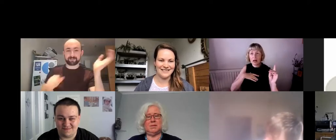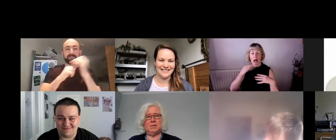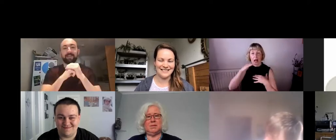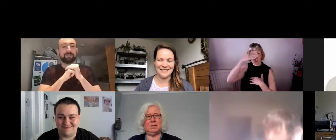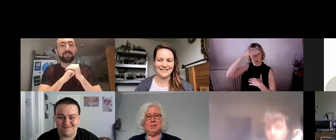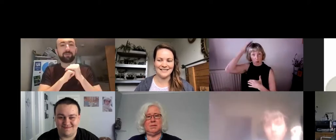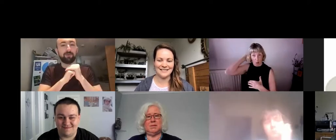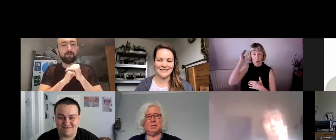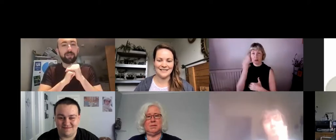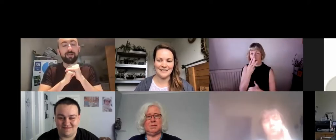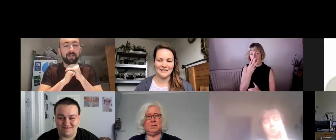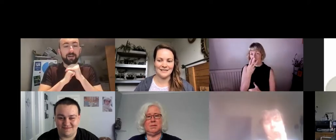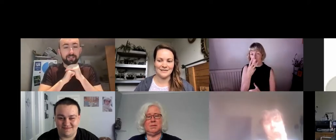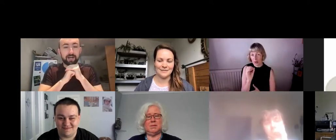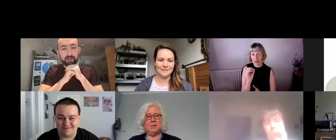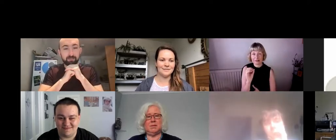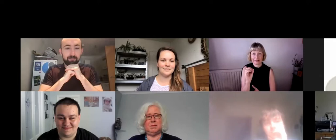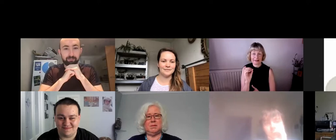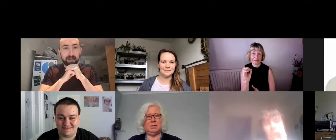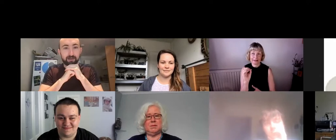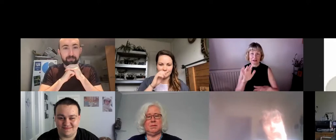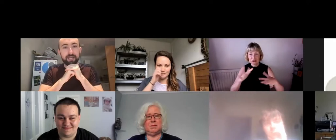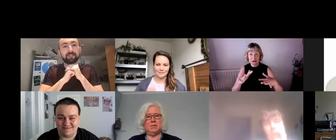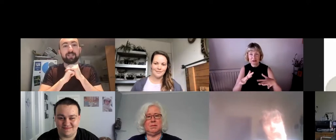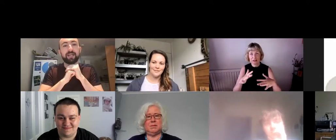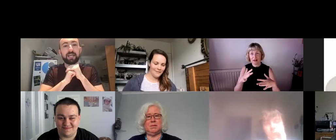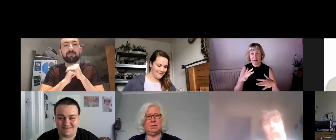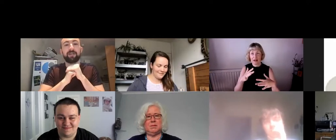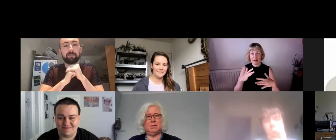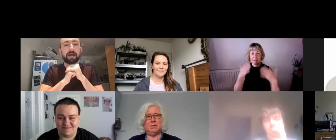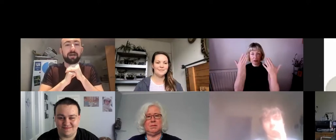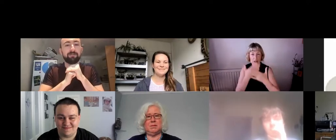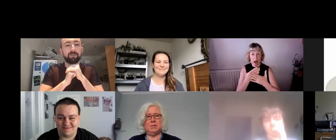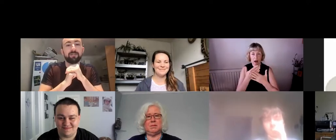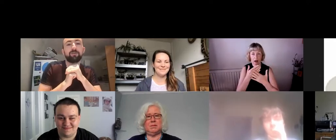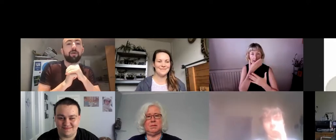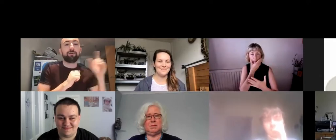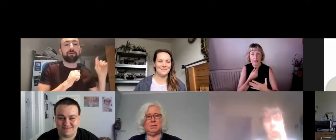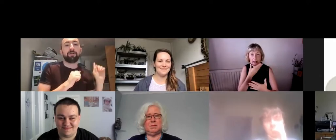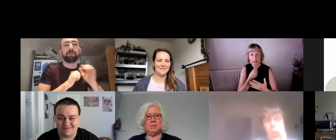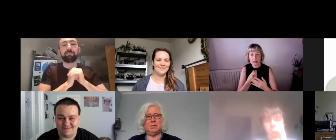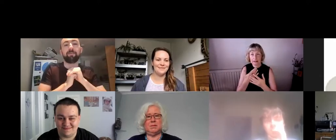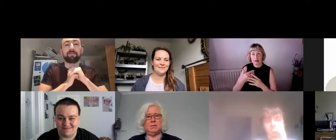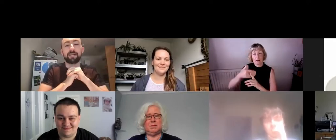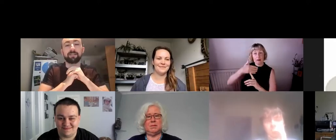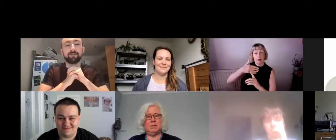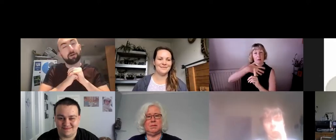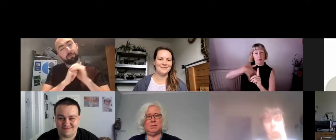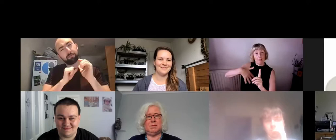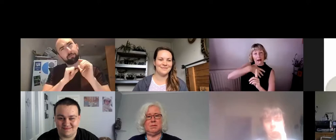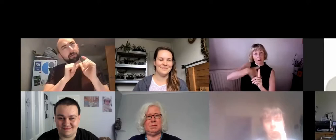bald individual with a dark black beard and a kitchen in the background with the door open in the